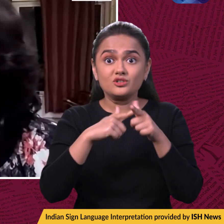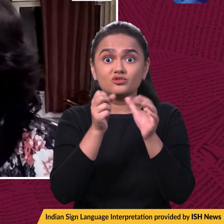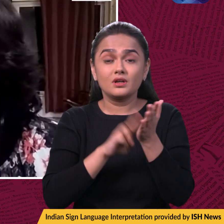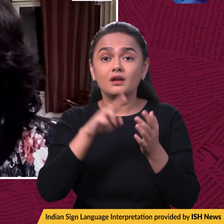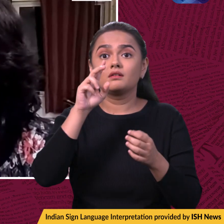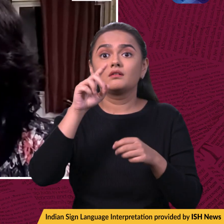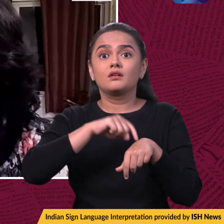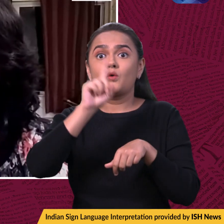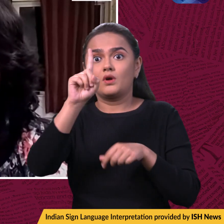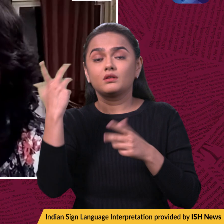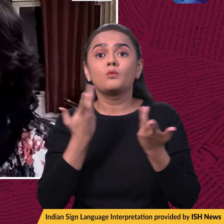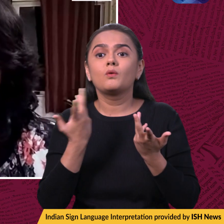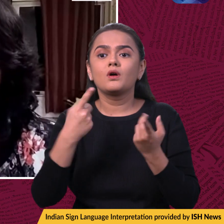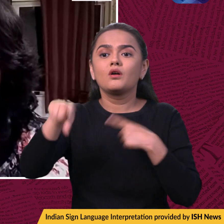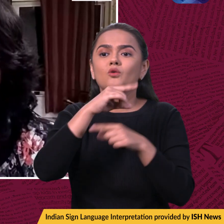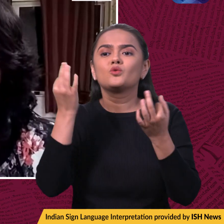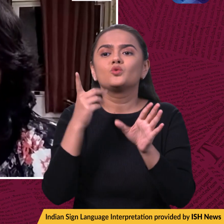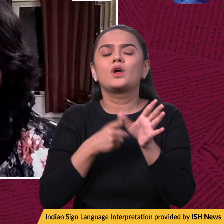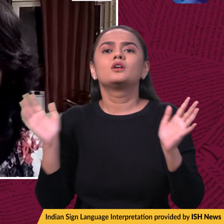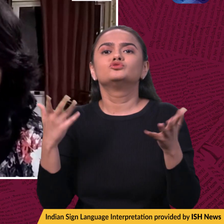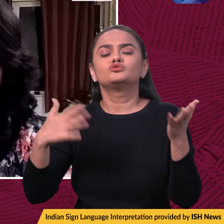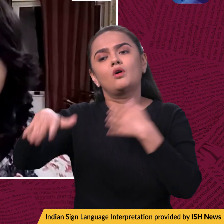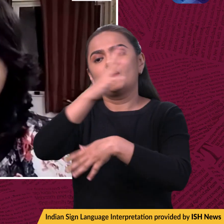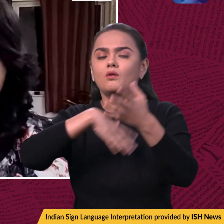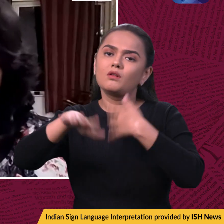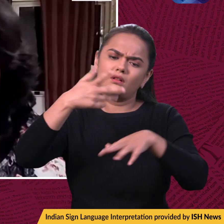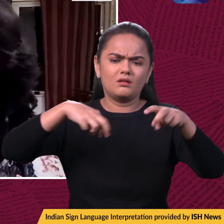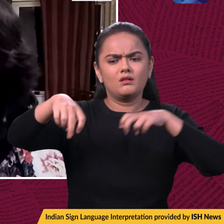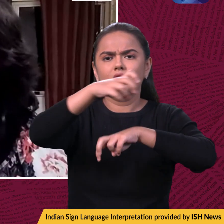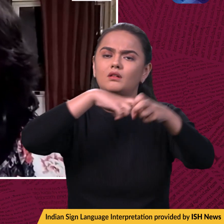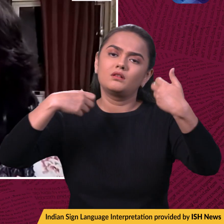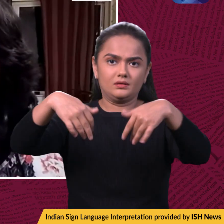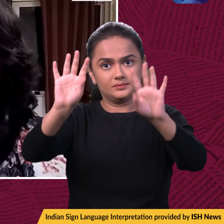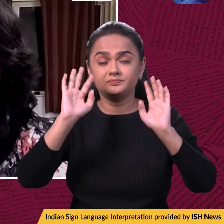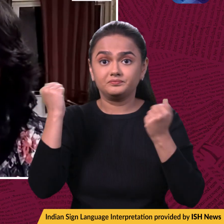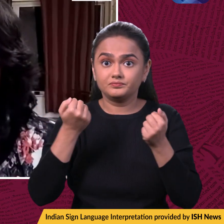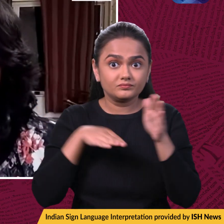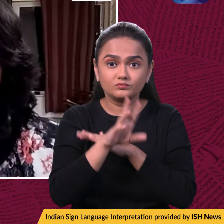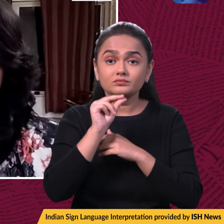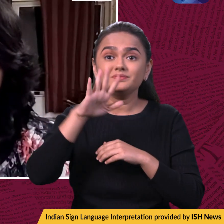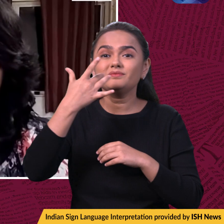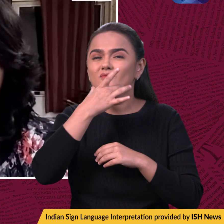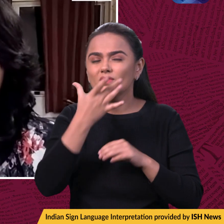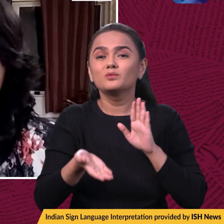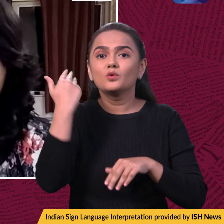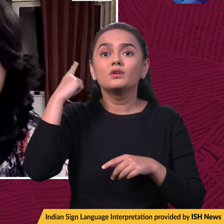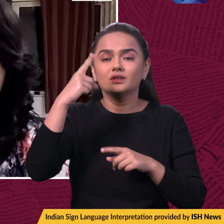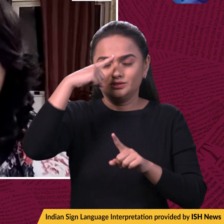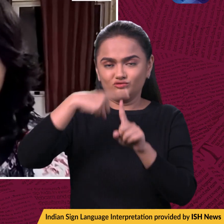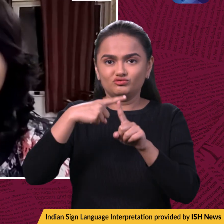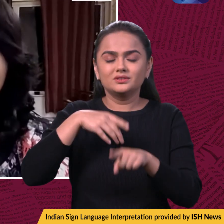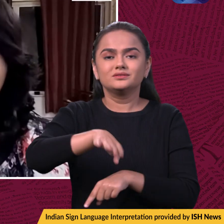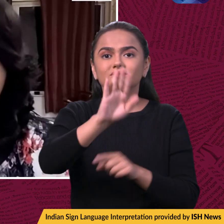of January in view of the New Year celebrations. Elderly people who want to visit churches near Beach Road will